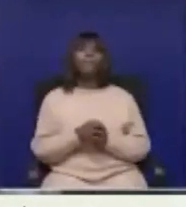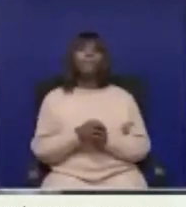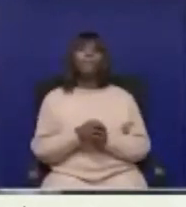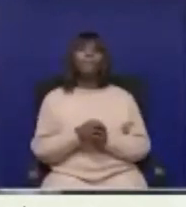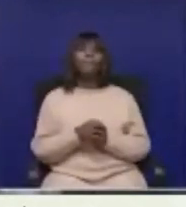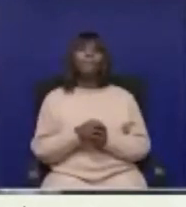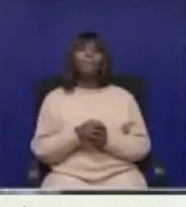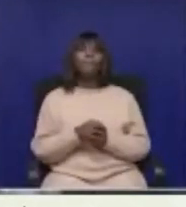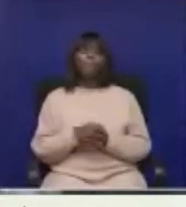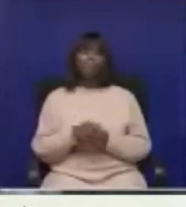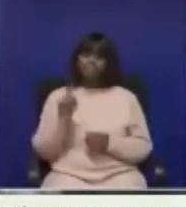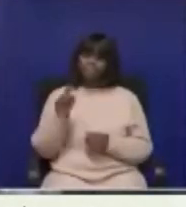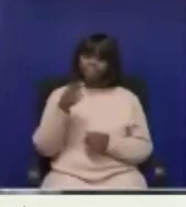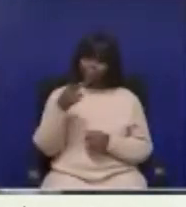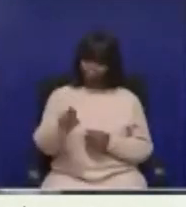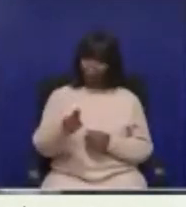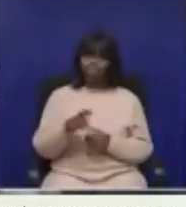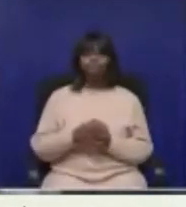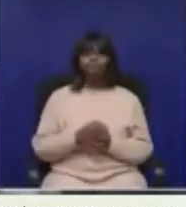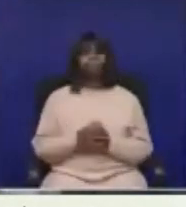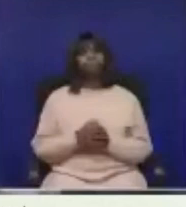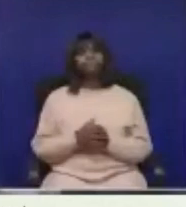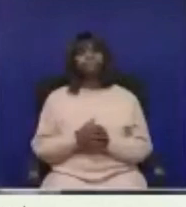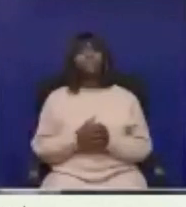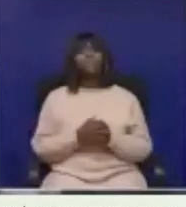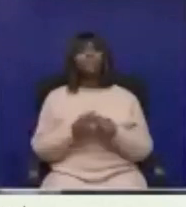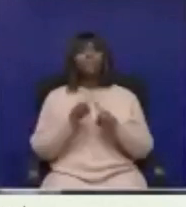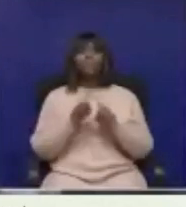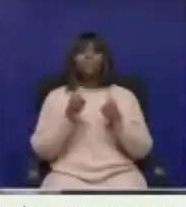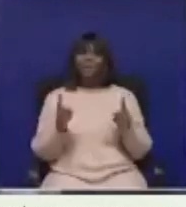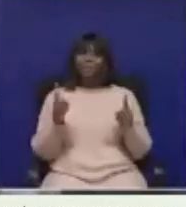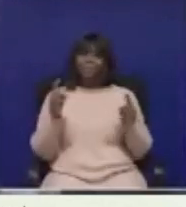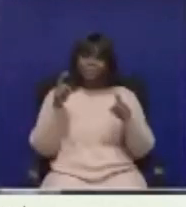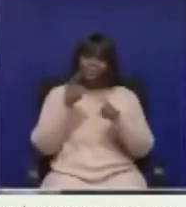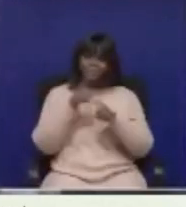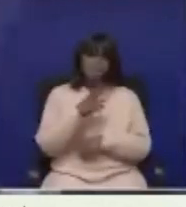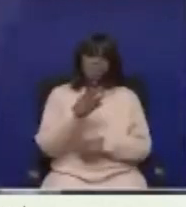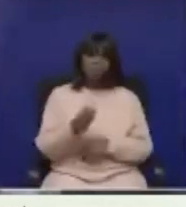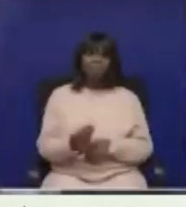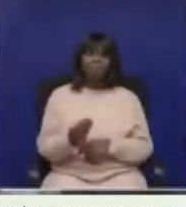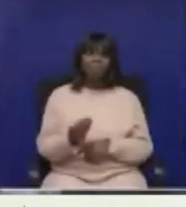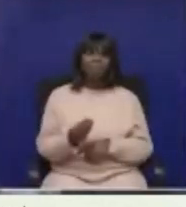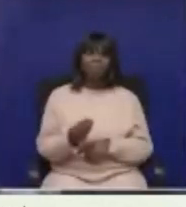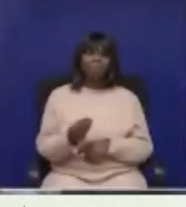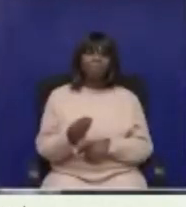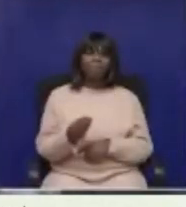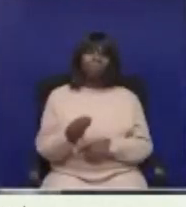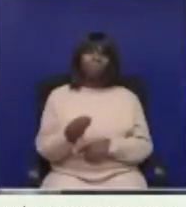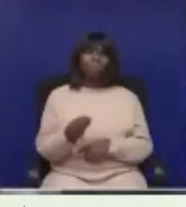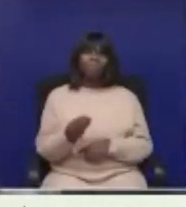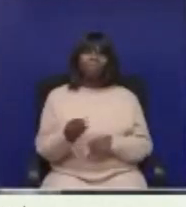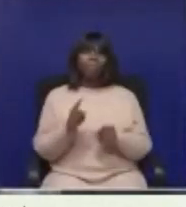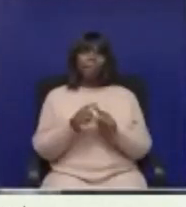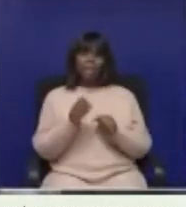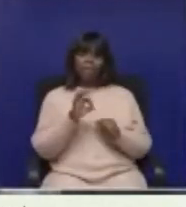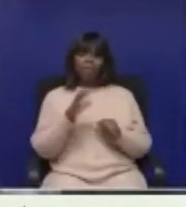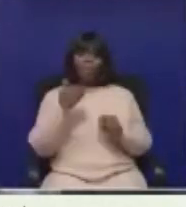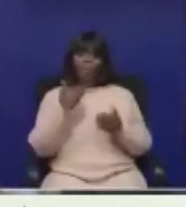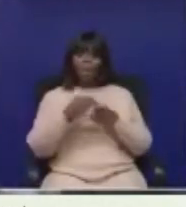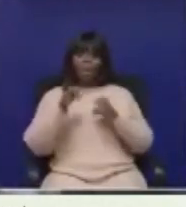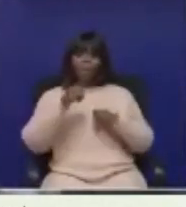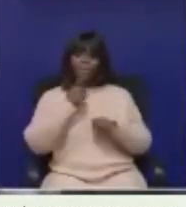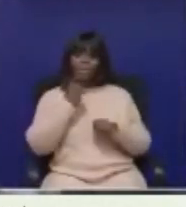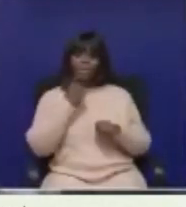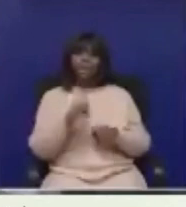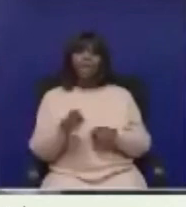So he's correct. But there are complications unless we're to agree that in its current form, the road accident